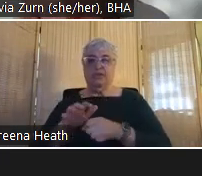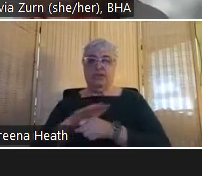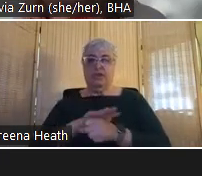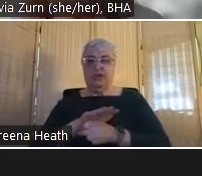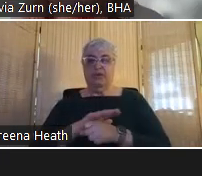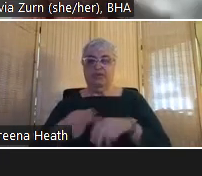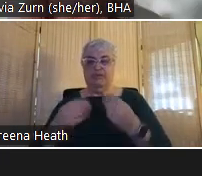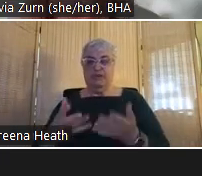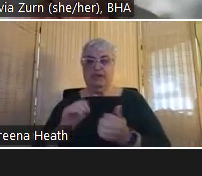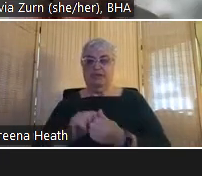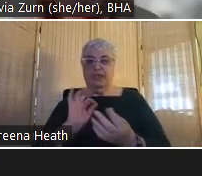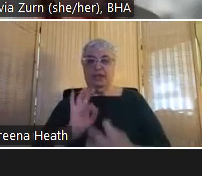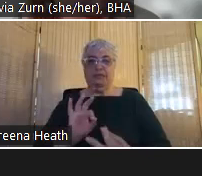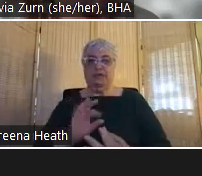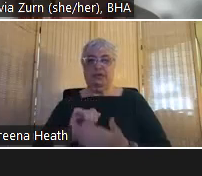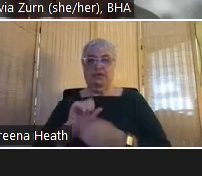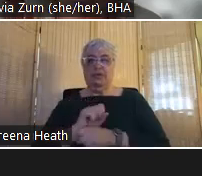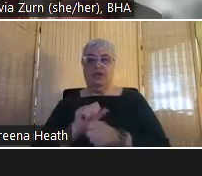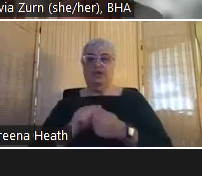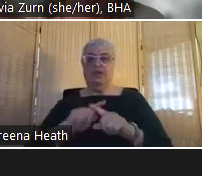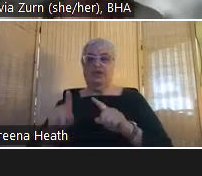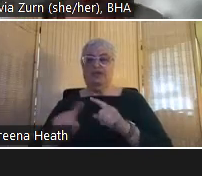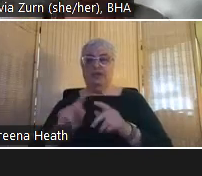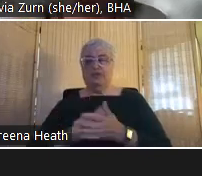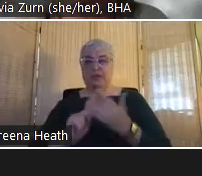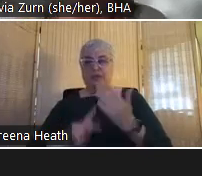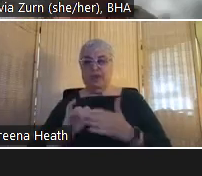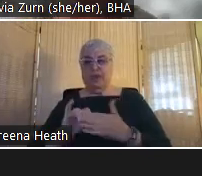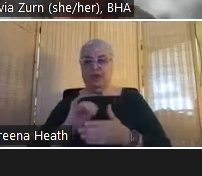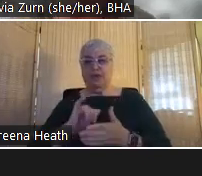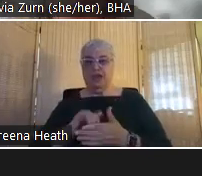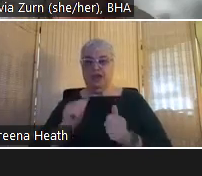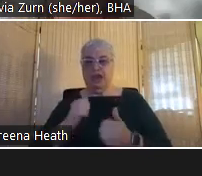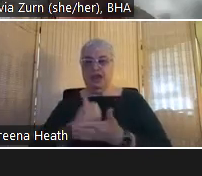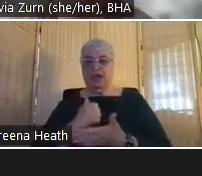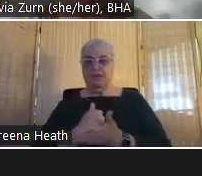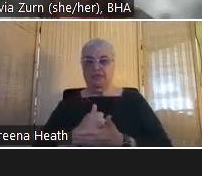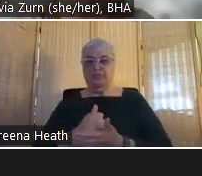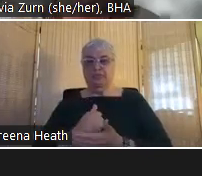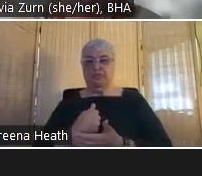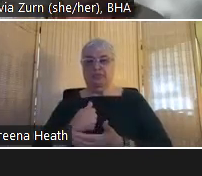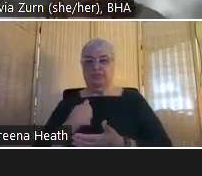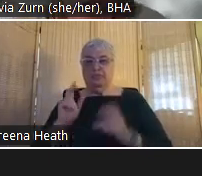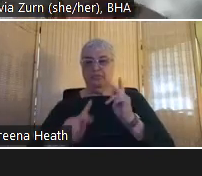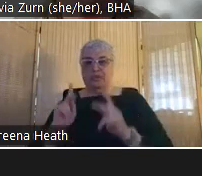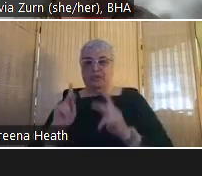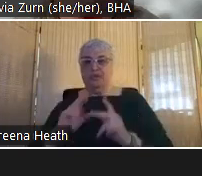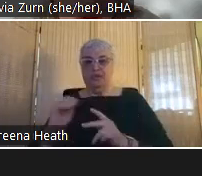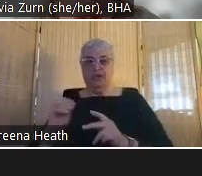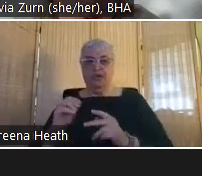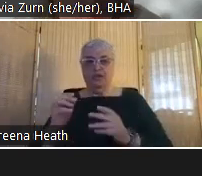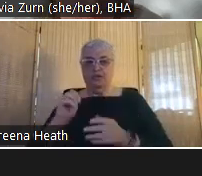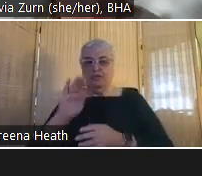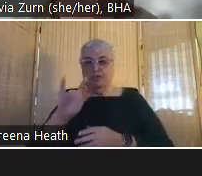with expertise working with different populations, and telehealth may be used to secure expertise for individuals served by the mobile